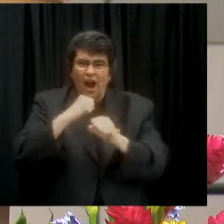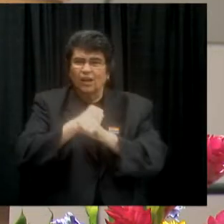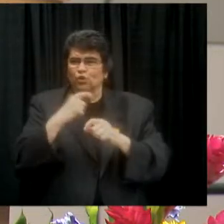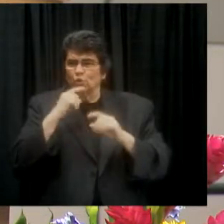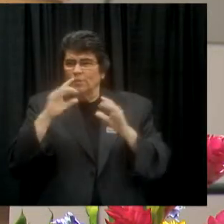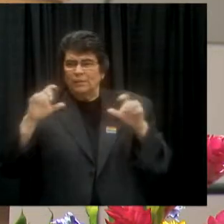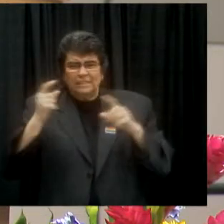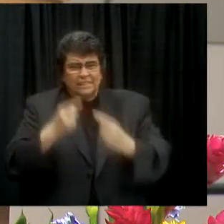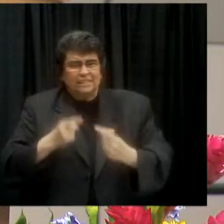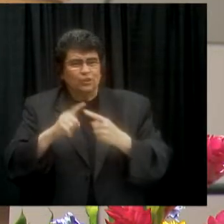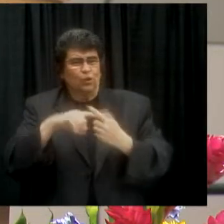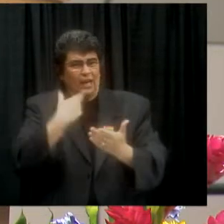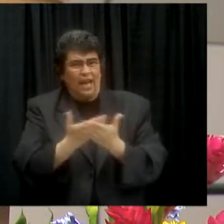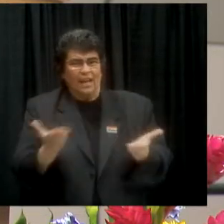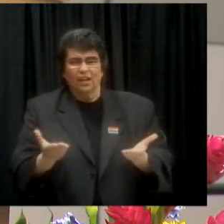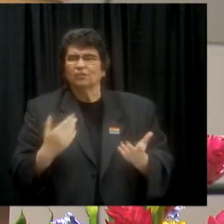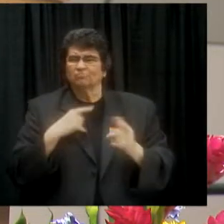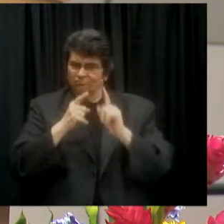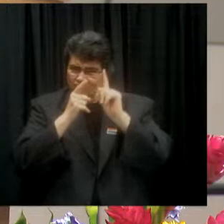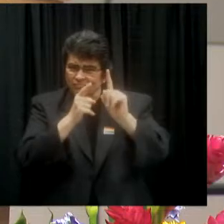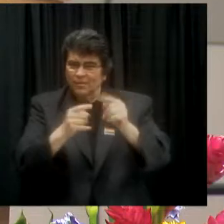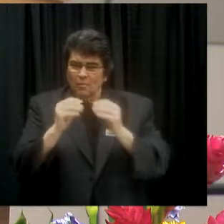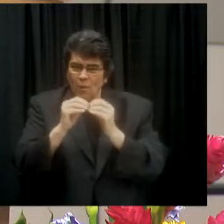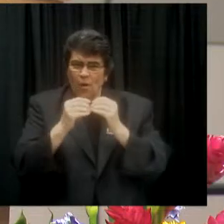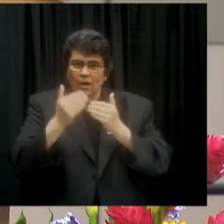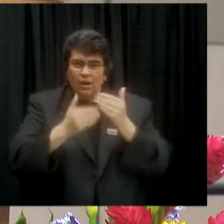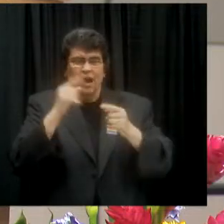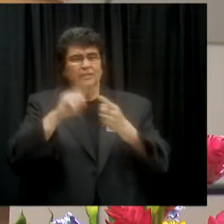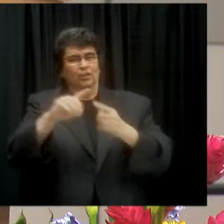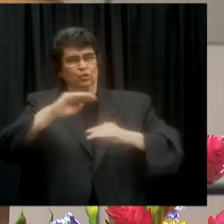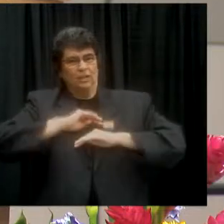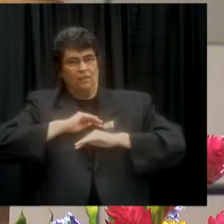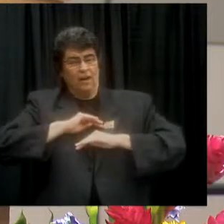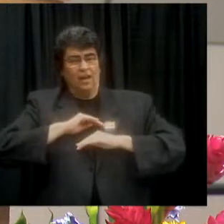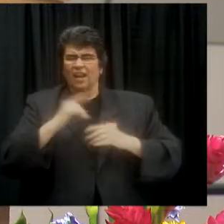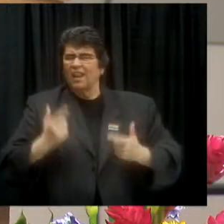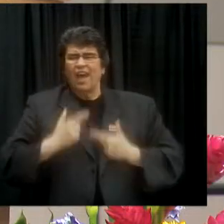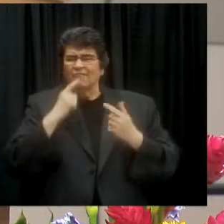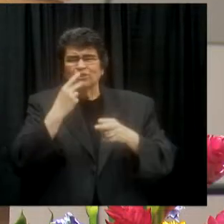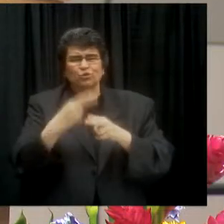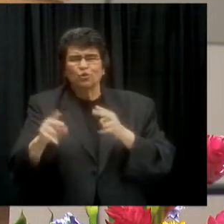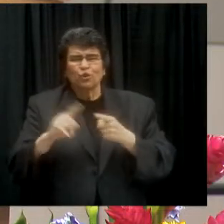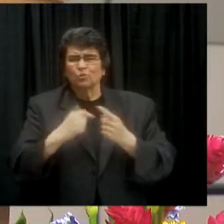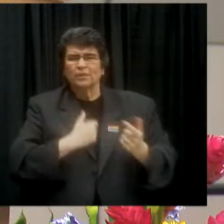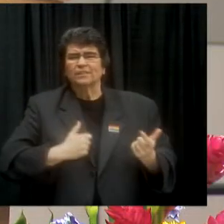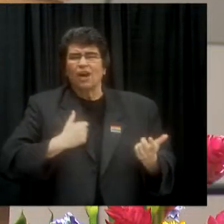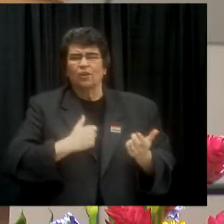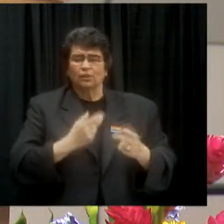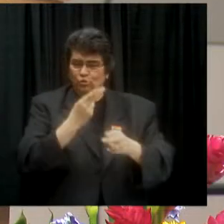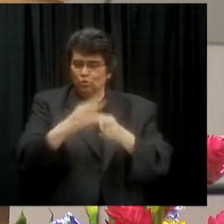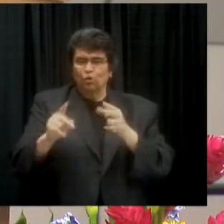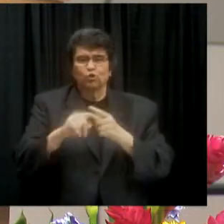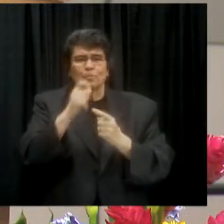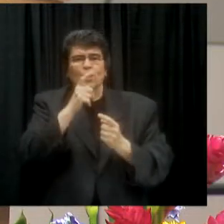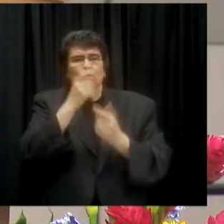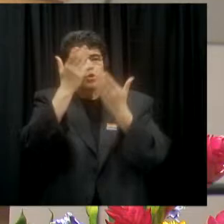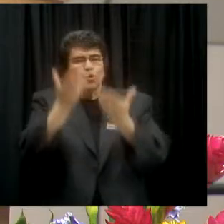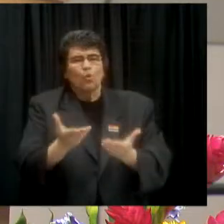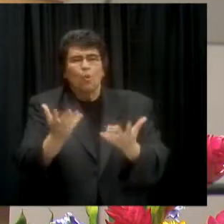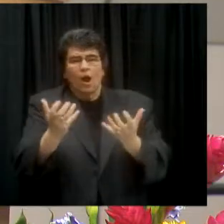today. So don't stop until you choose to, until you're satisfied. Life is too short to be sorry, too short to not be who you wanna